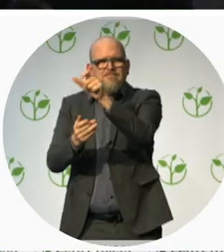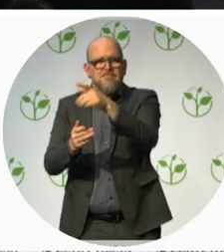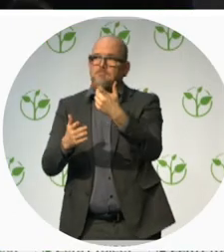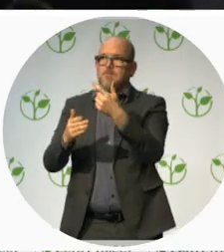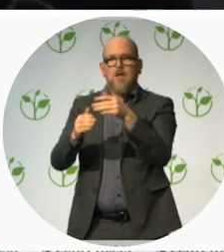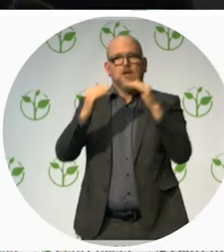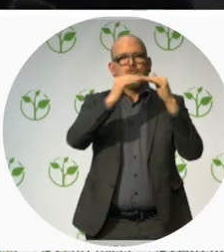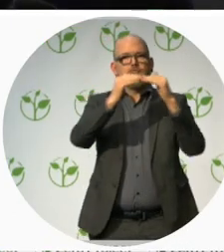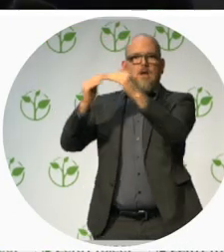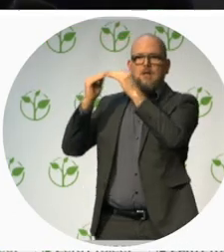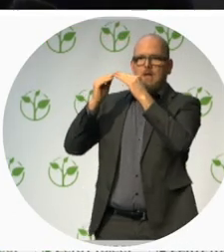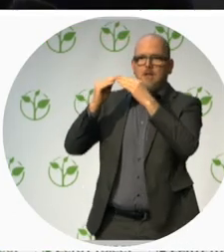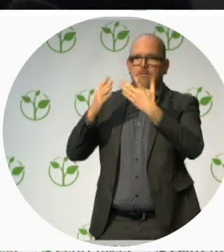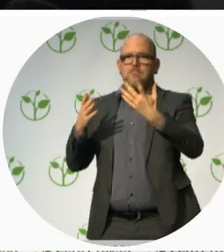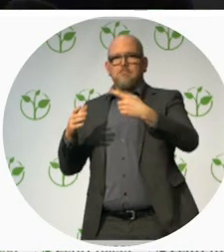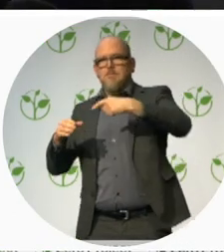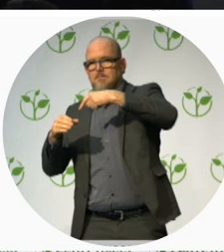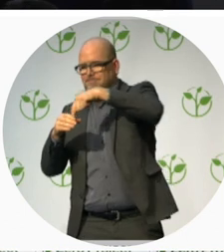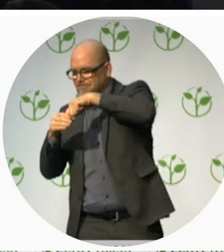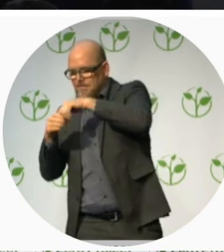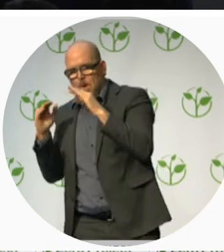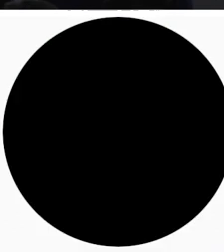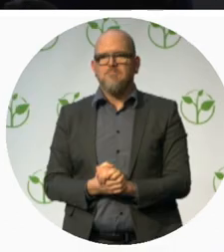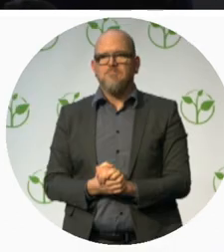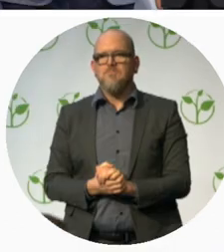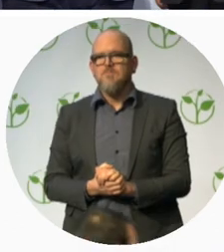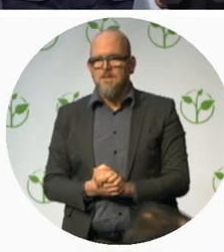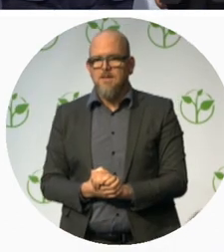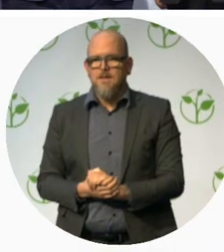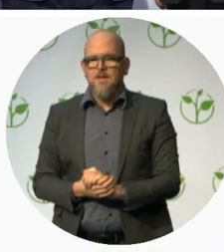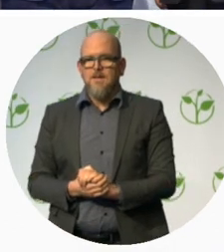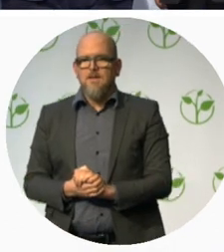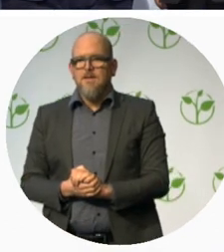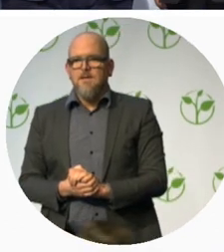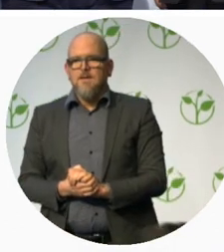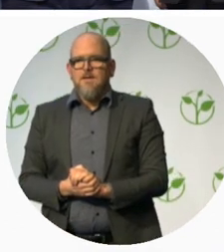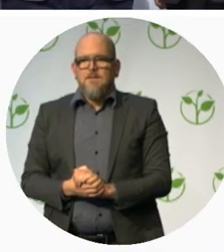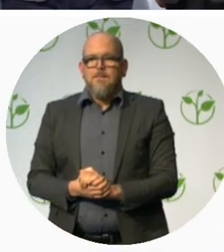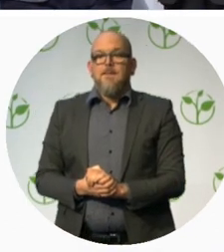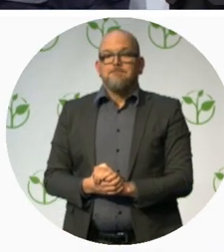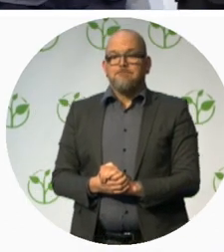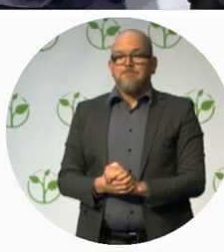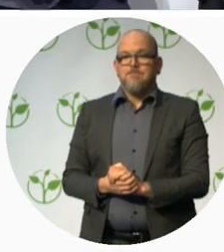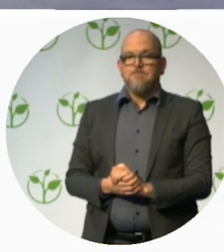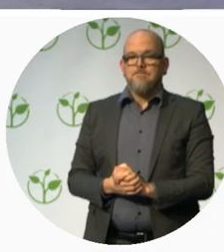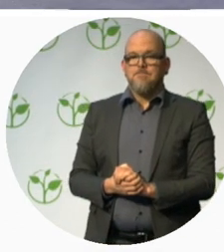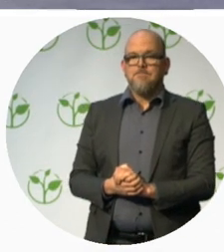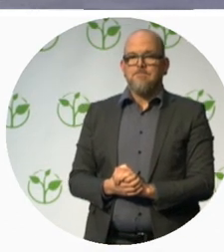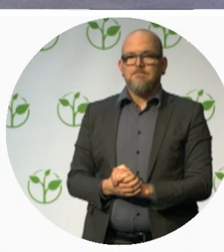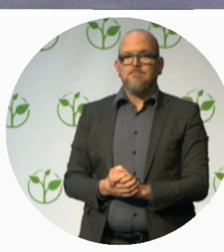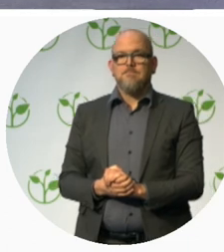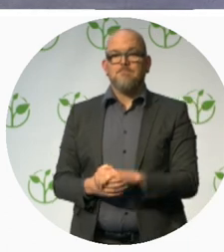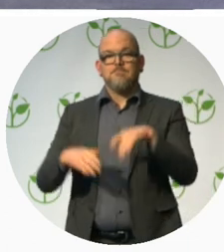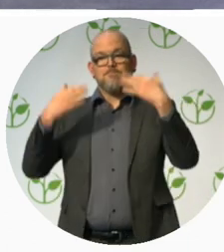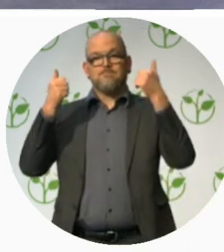Nations agency. Wayfinder becomes the first internationally recognized standard for accessible audio navigation. Congratulations to the government of Dubai.